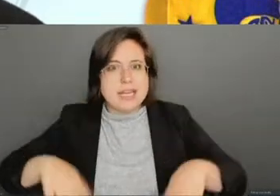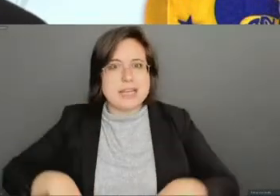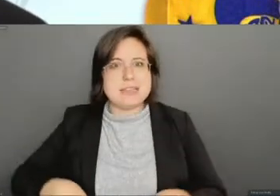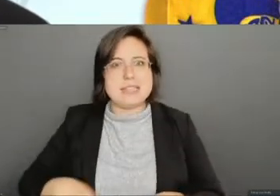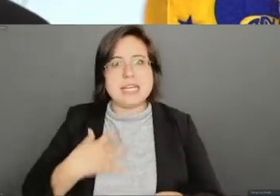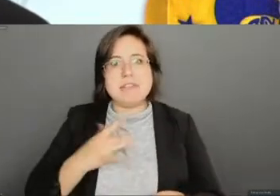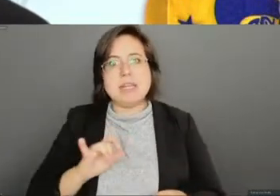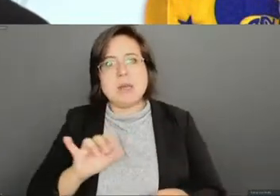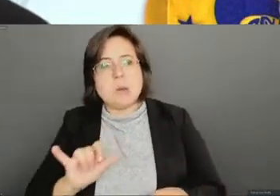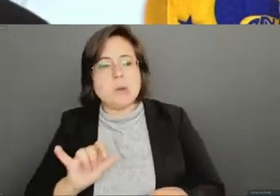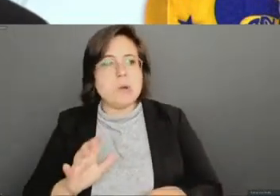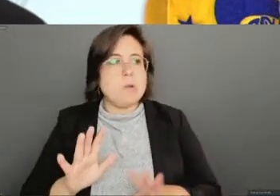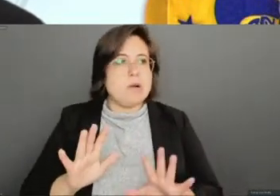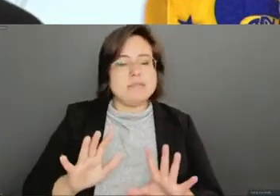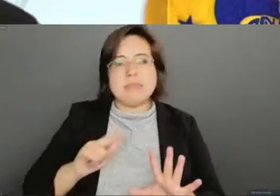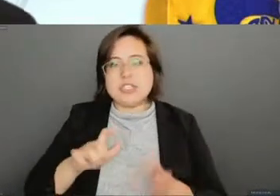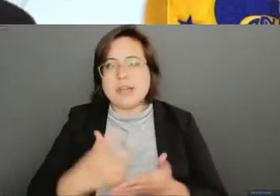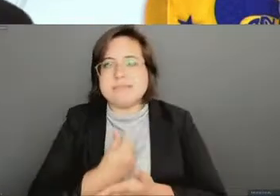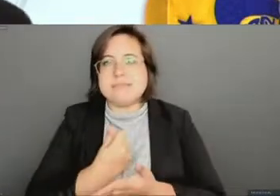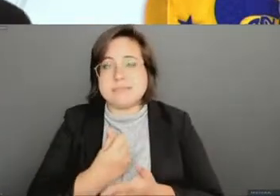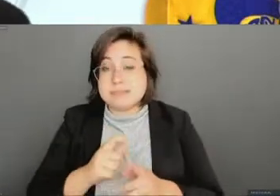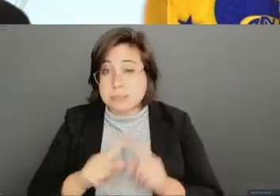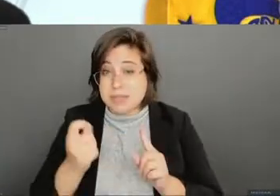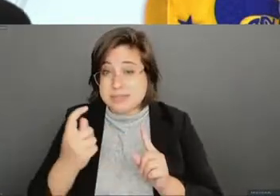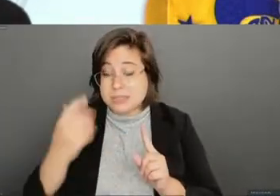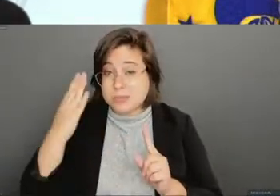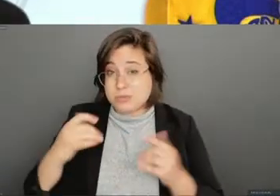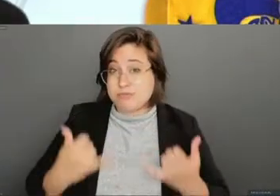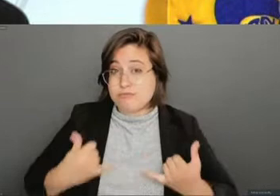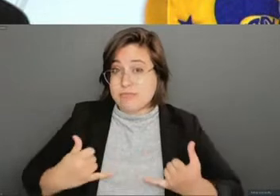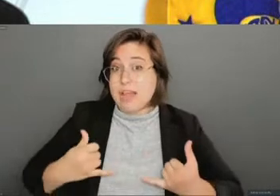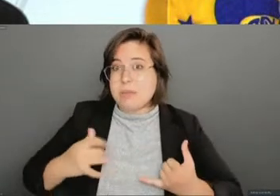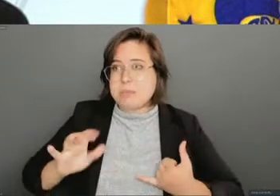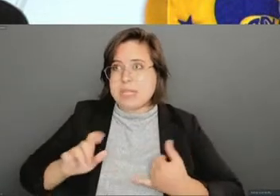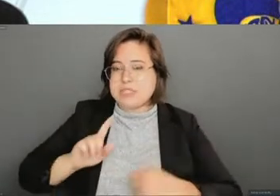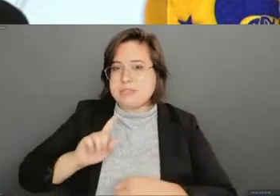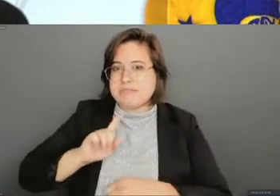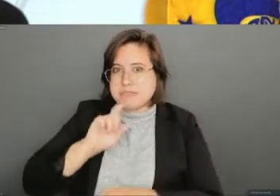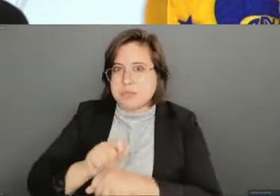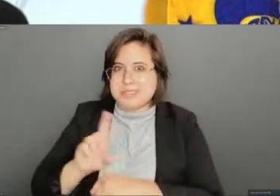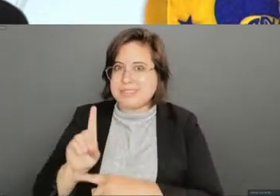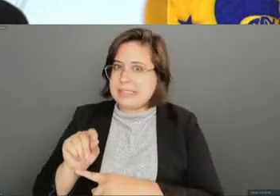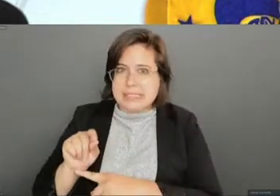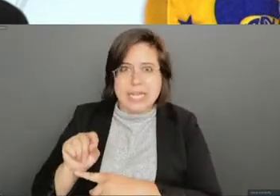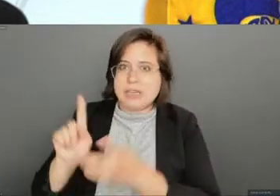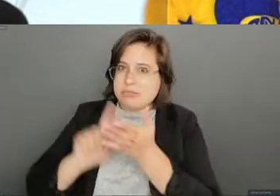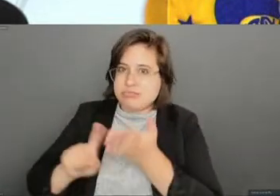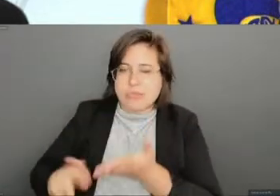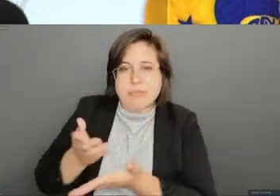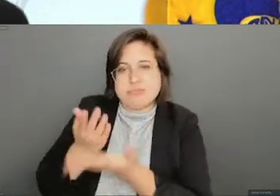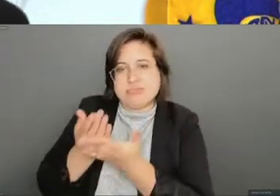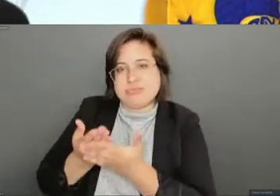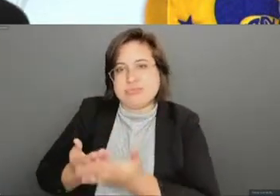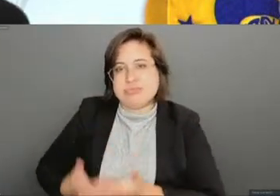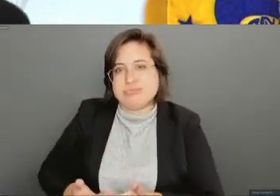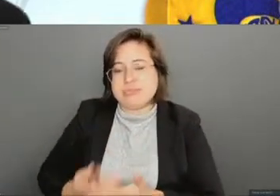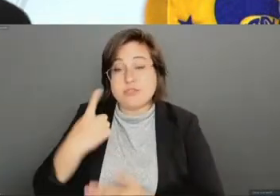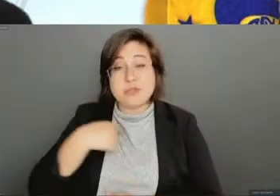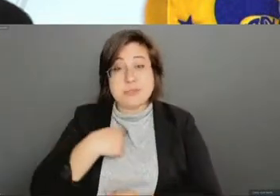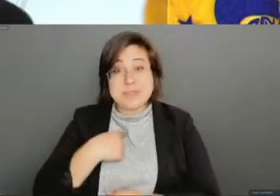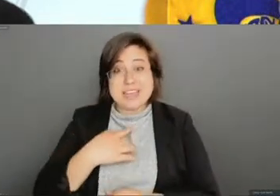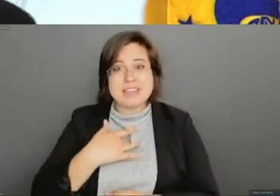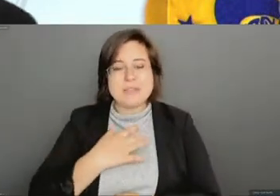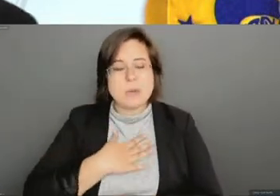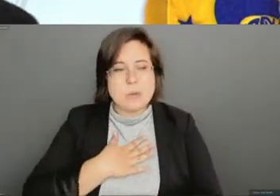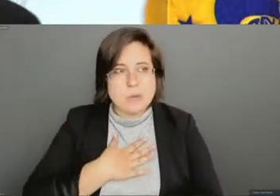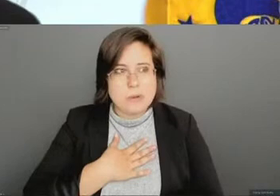times, what we know now is that that is backed up by a growing body of data that tells us that. And to me, that is empowering, because it means that you